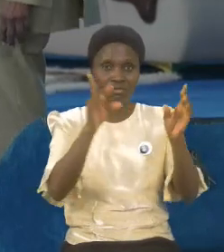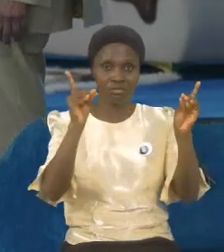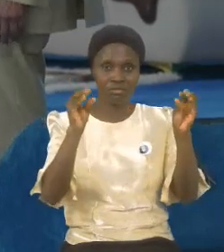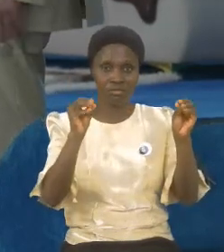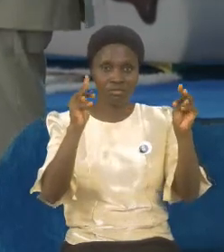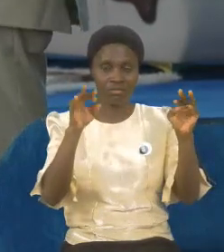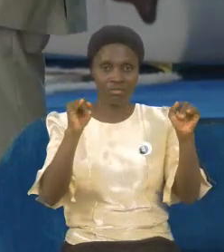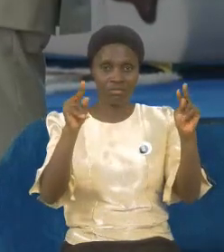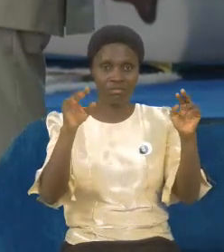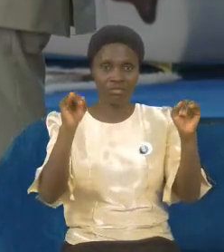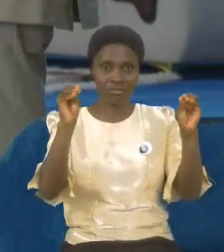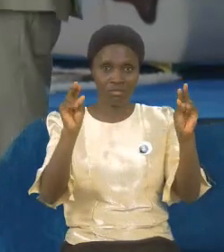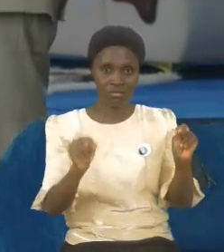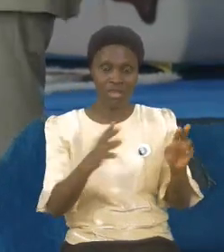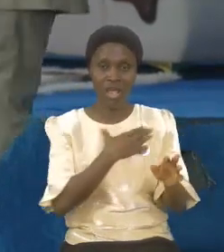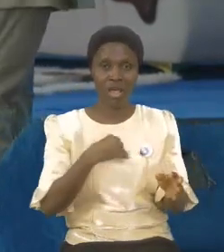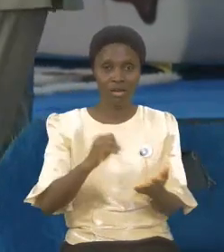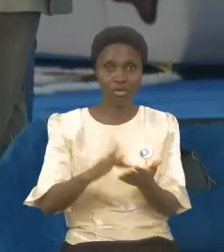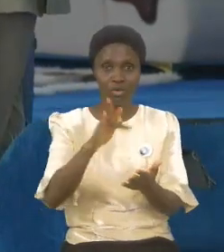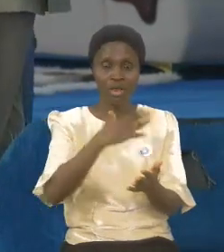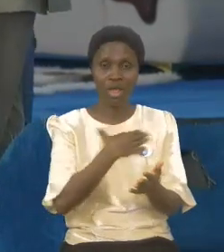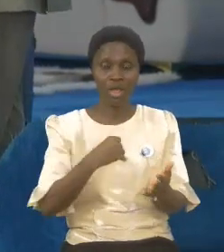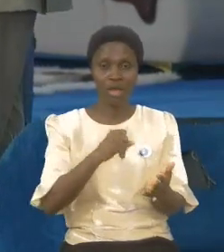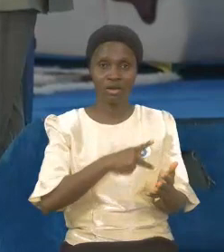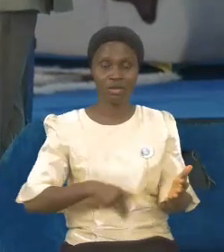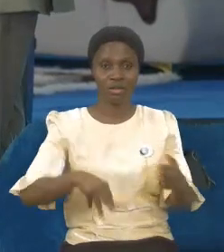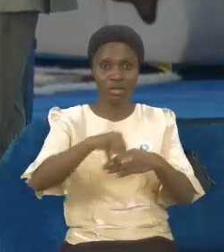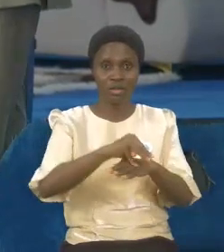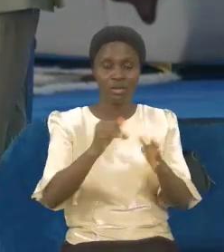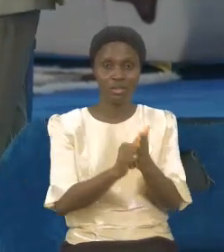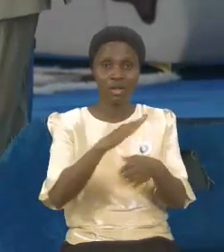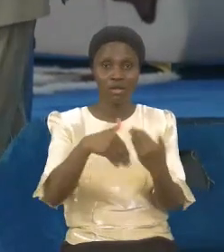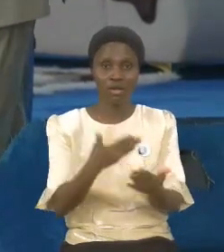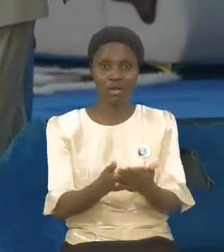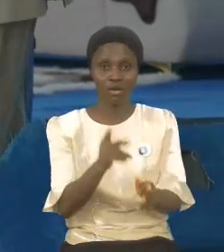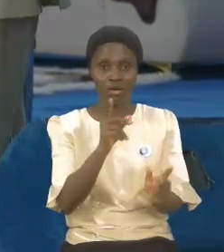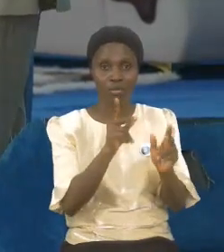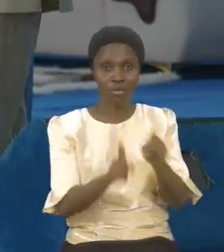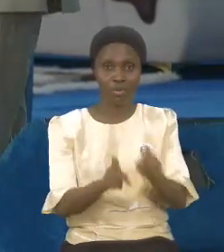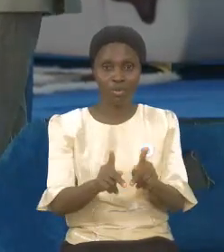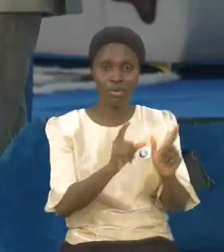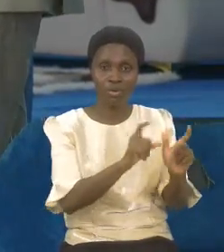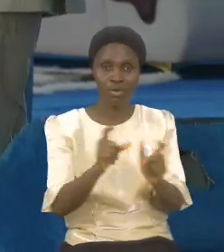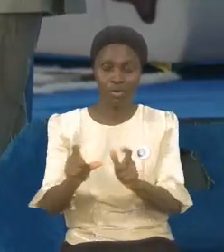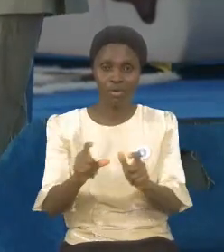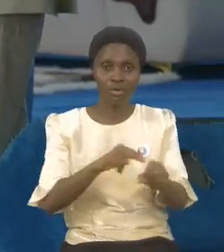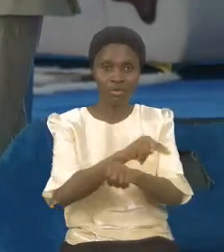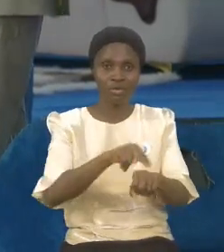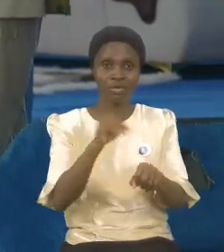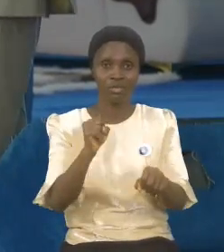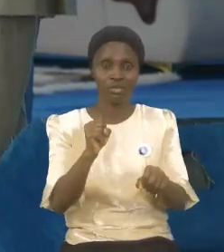glory and a kingdom, that all people, nations, and languages shall serve